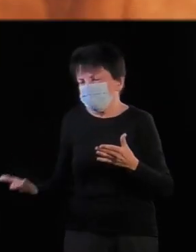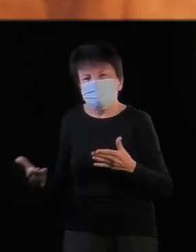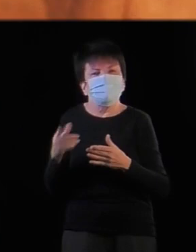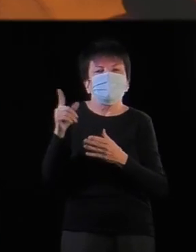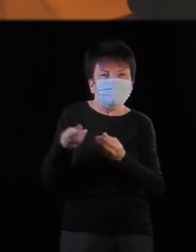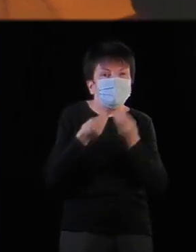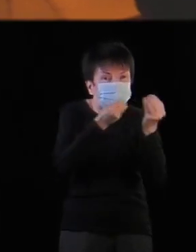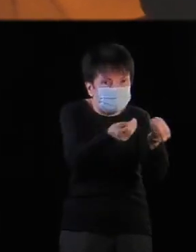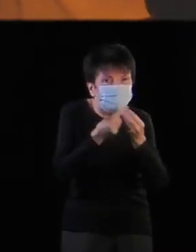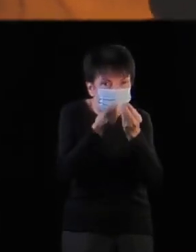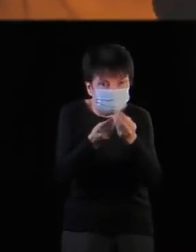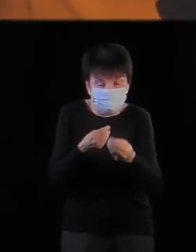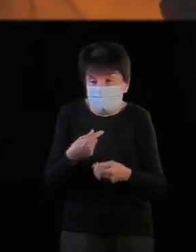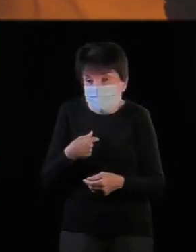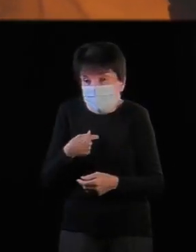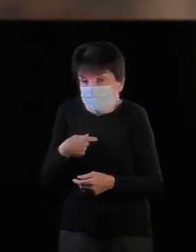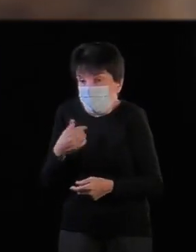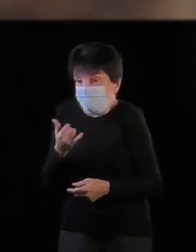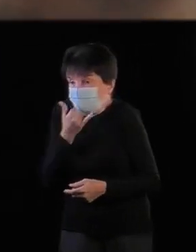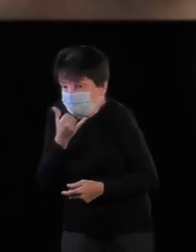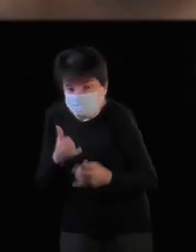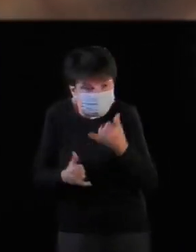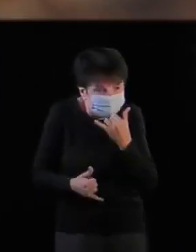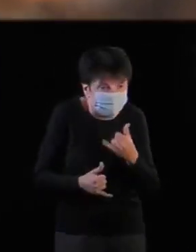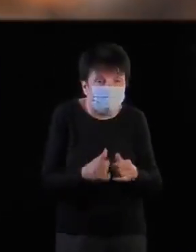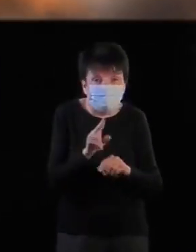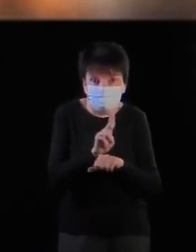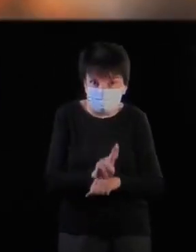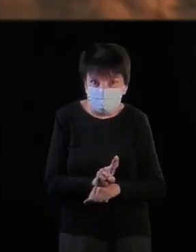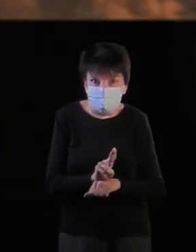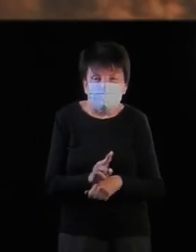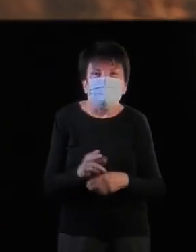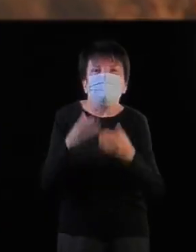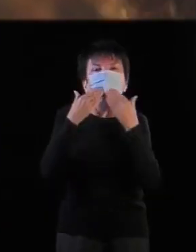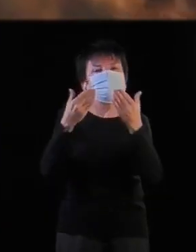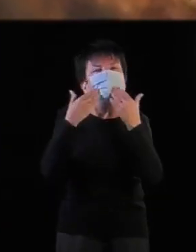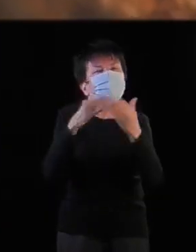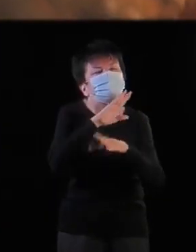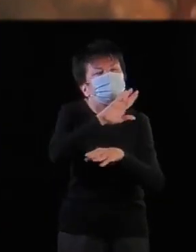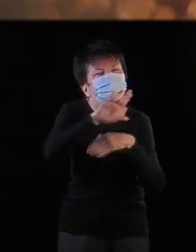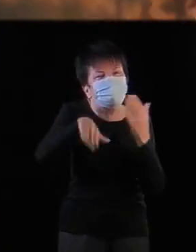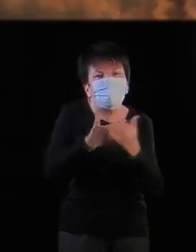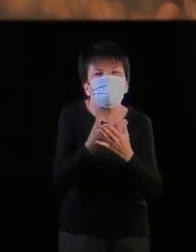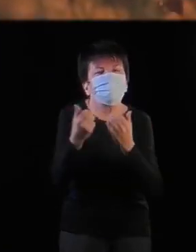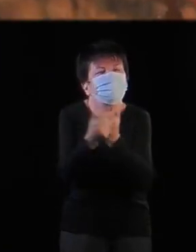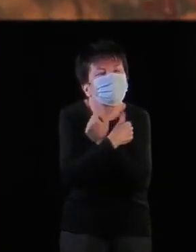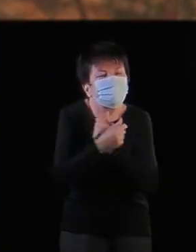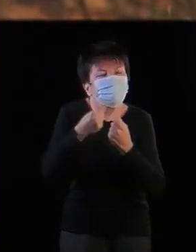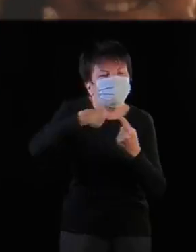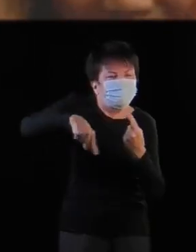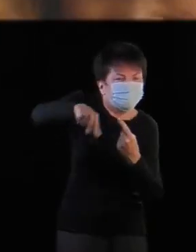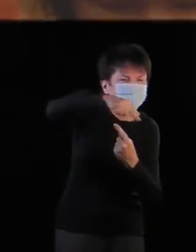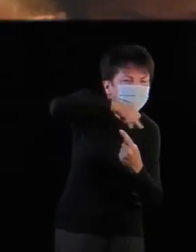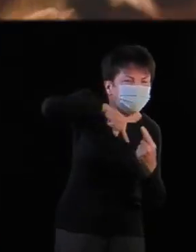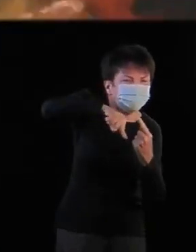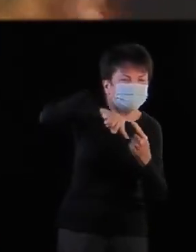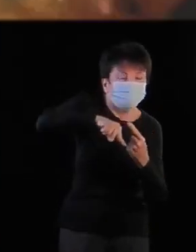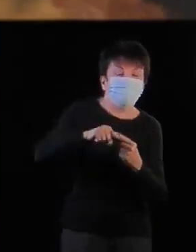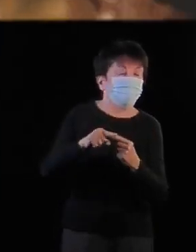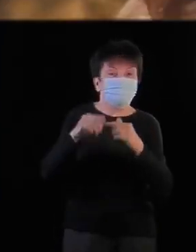notice most days. Give thanks for all the love that surrounds me in expected and unexpected